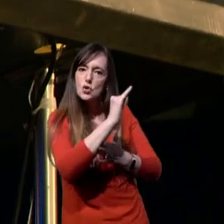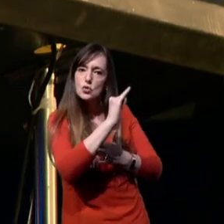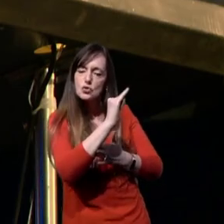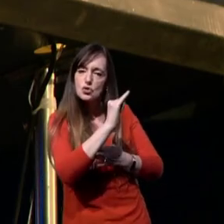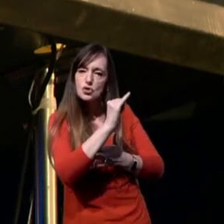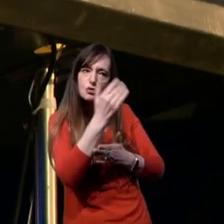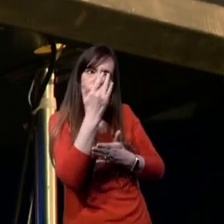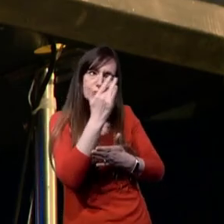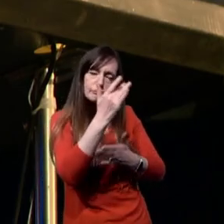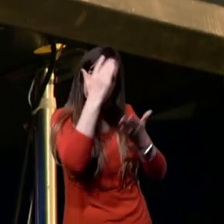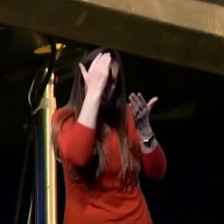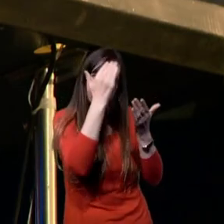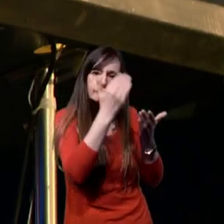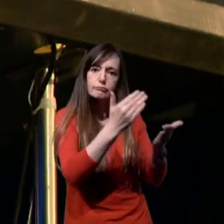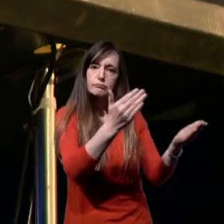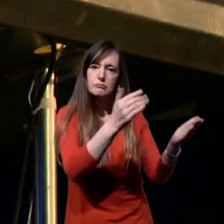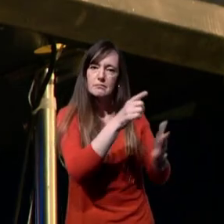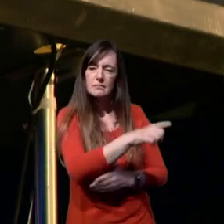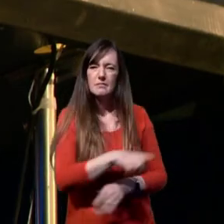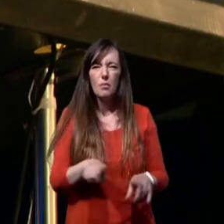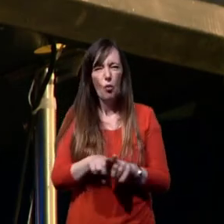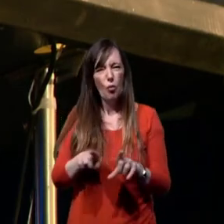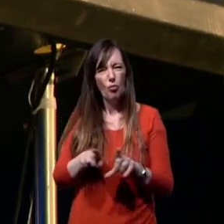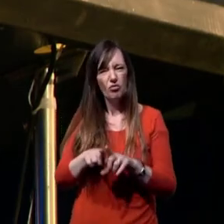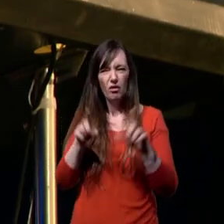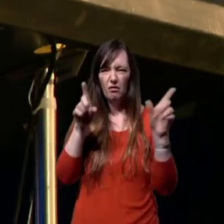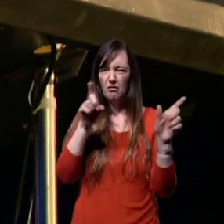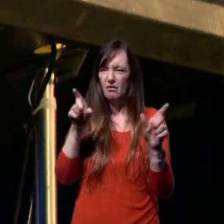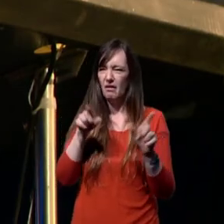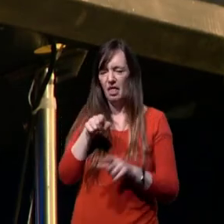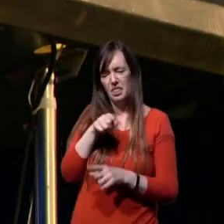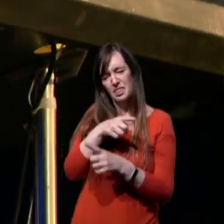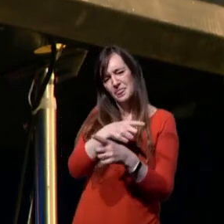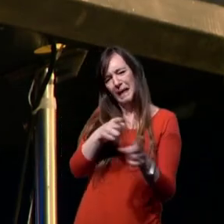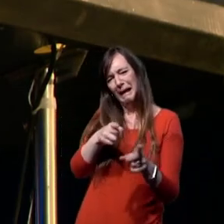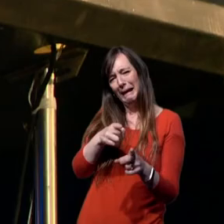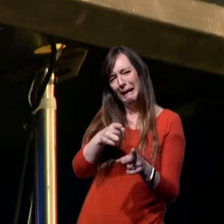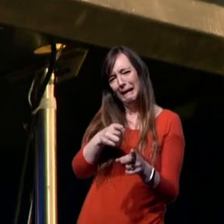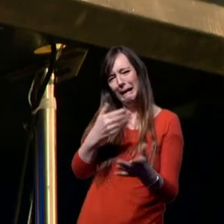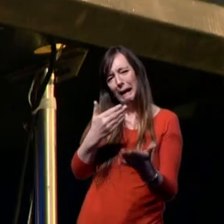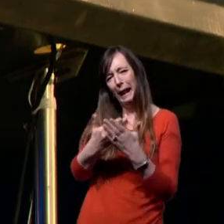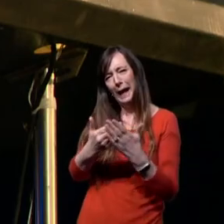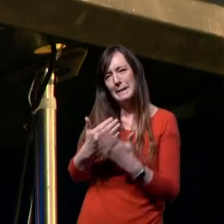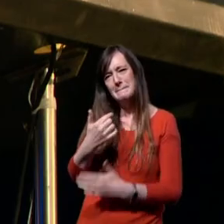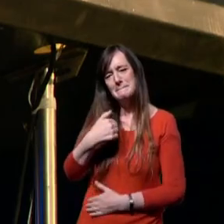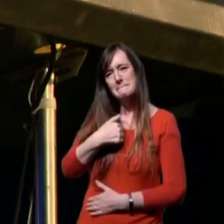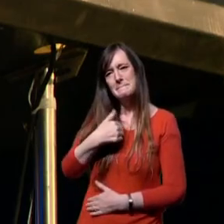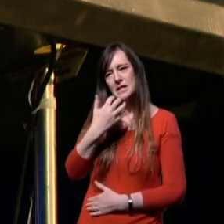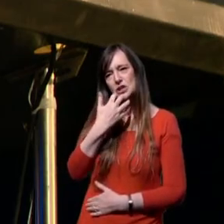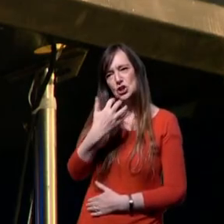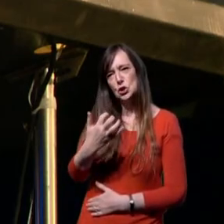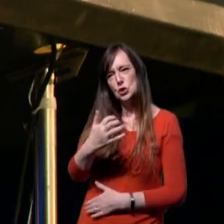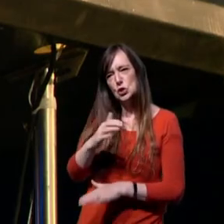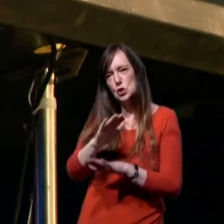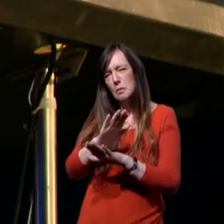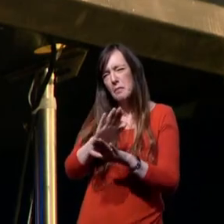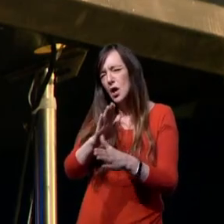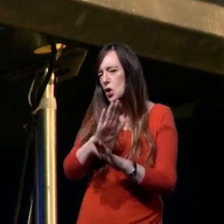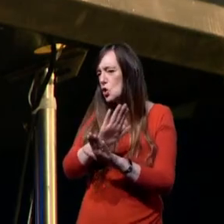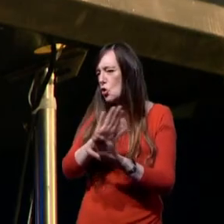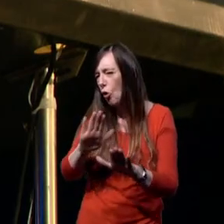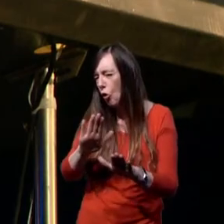And it also helps us with that phrase, they claim to be Jews, but are not. Now, it's not questioning